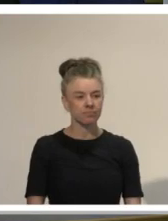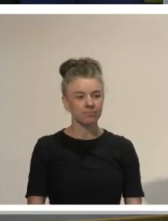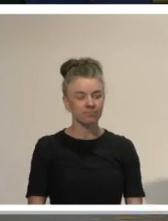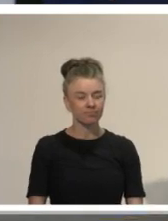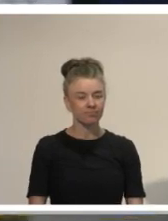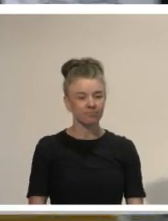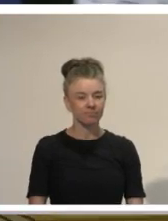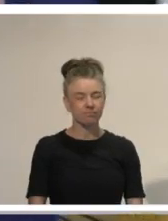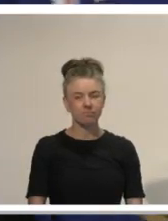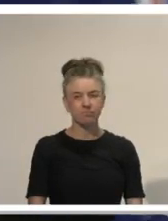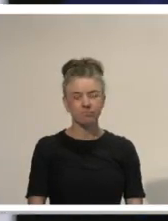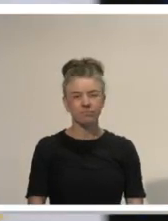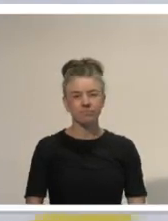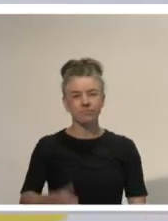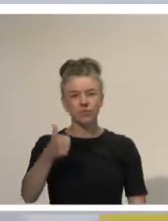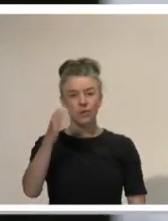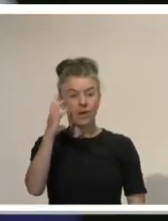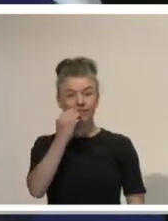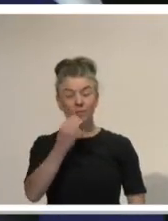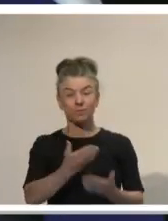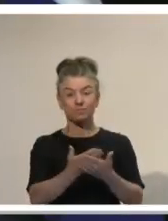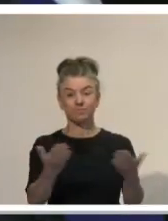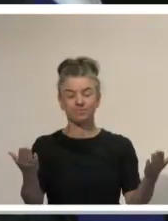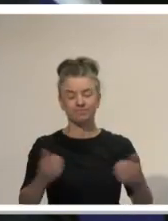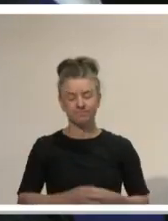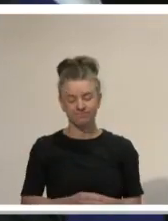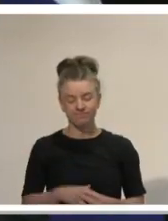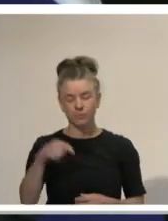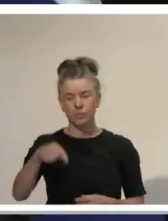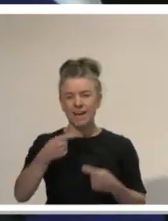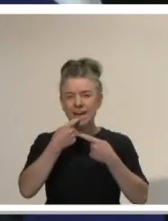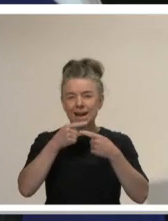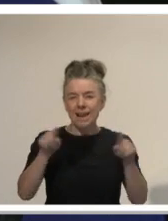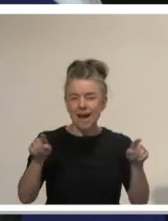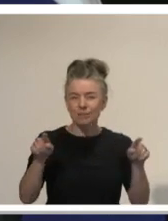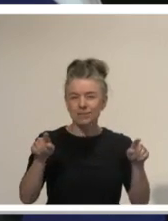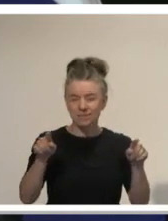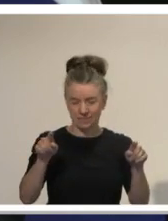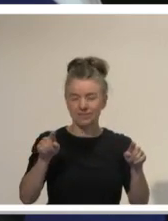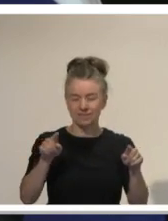Right. Good afternoon, everyone. Today I'm announcing the first of two